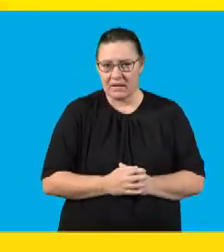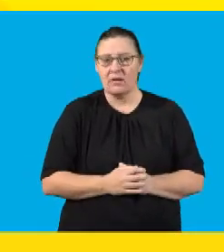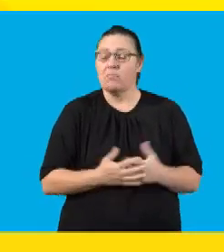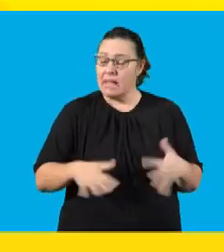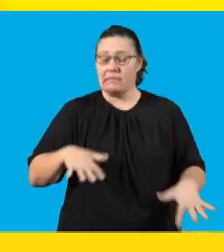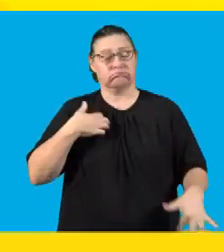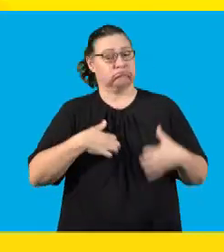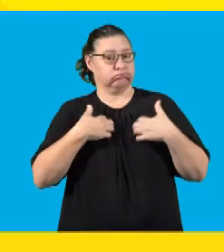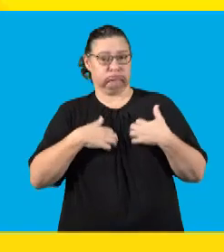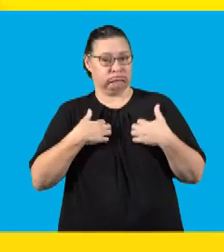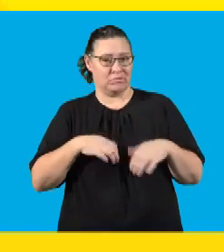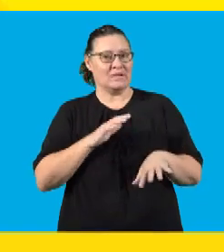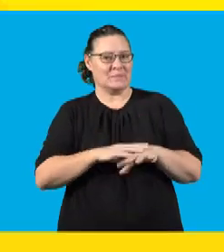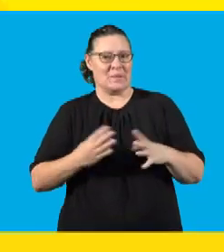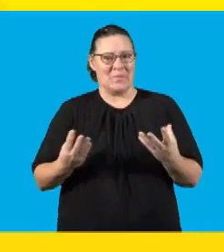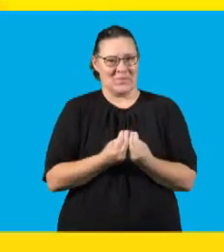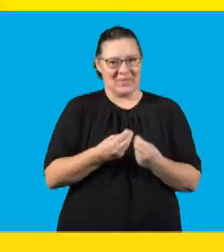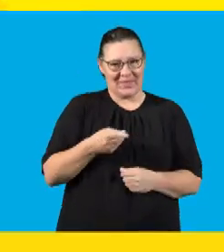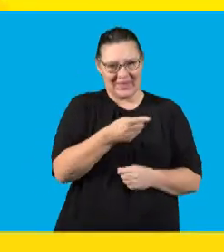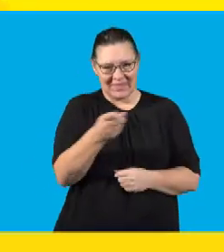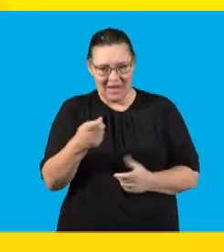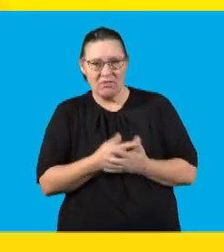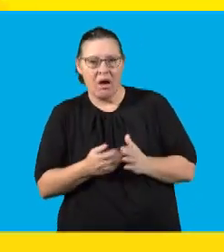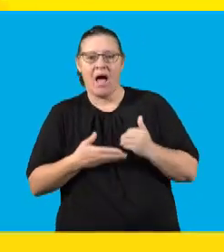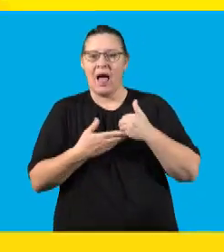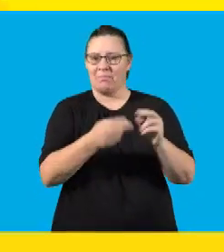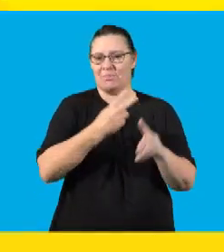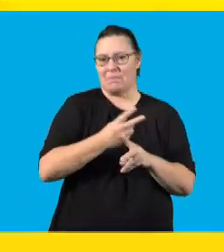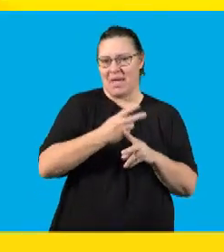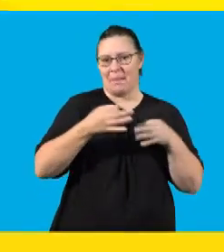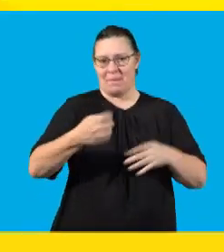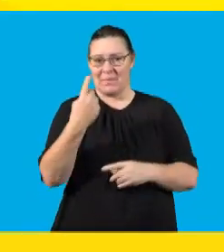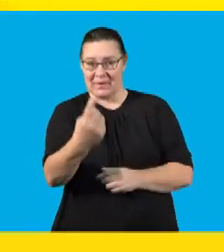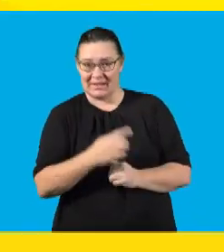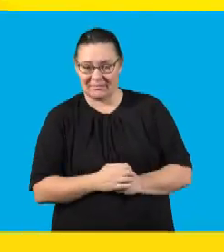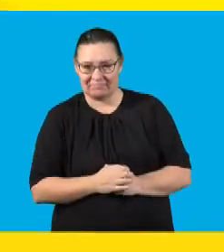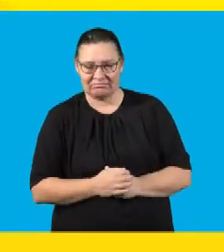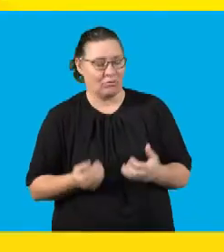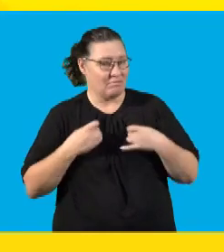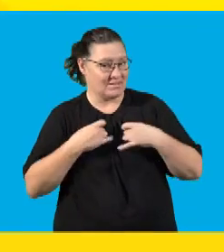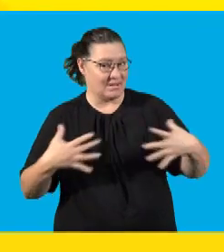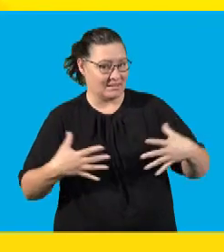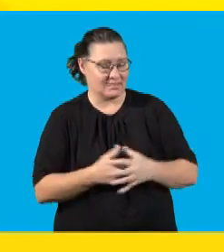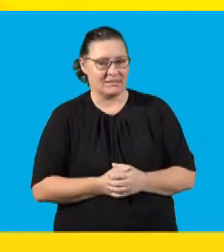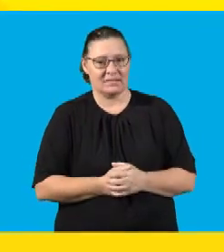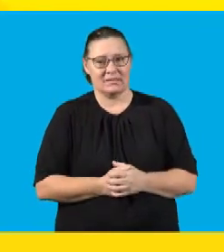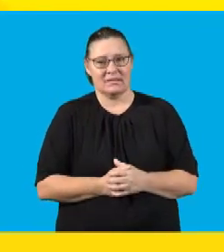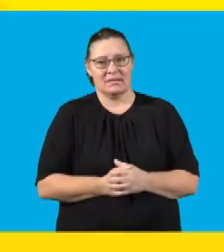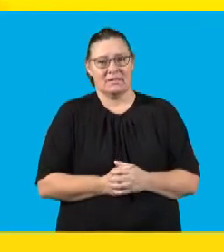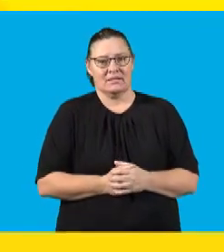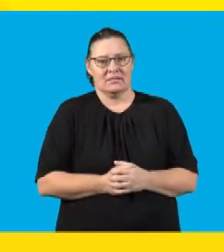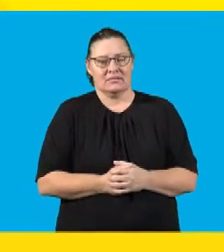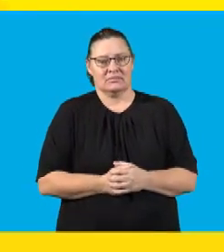Marinda Swanepoel and I'm very excited to spend some time with you today and help you prepare for paper 1. Let's get started.